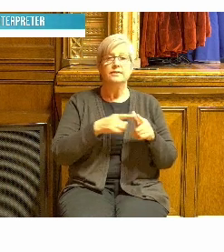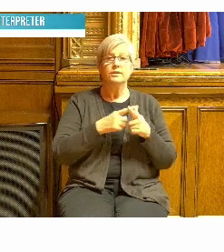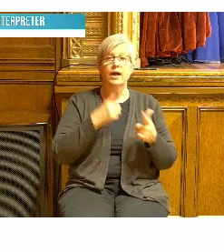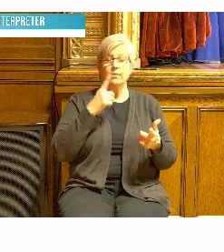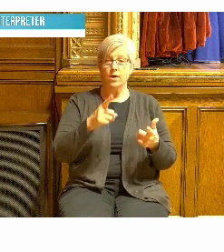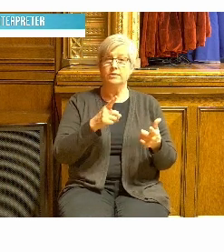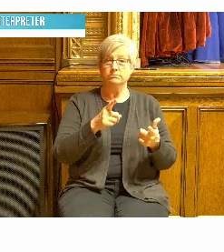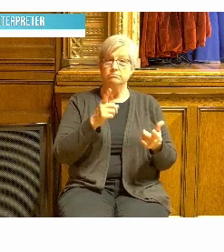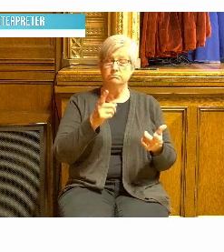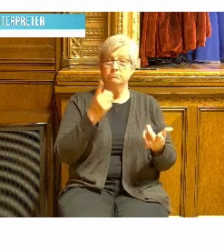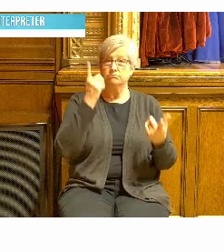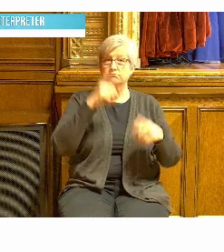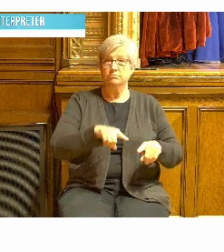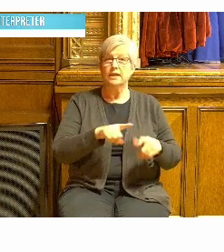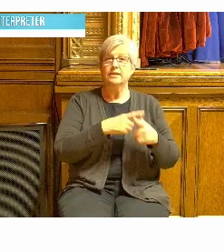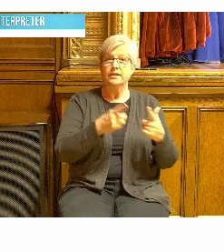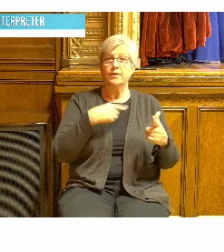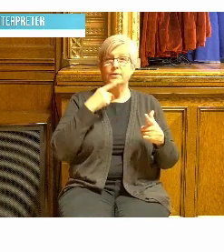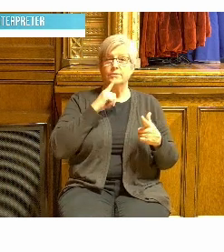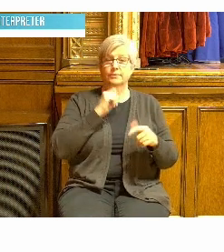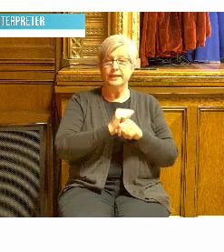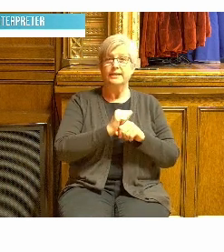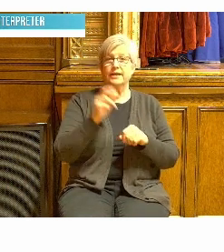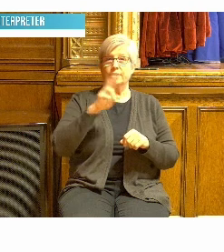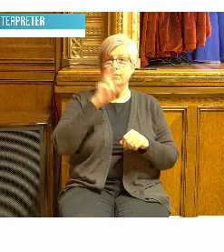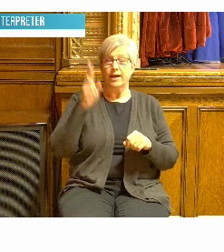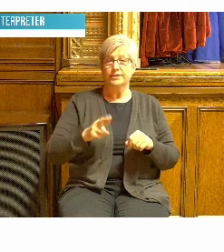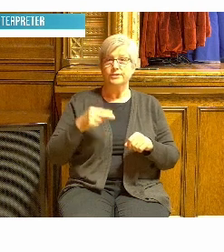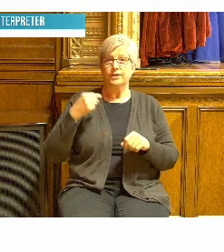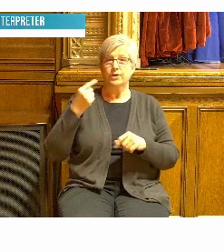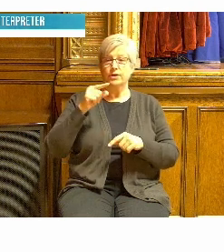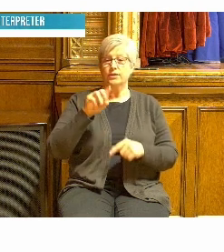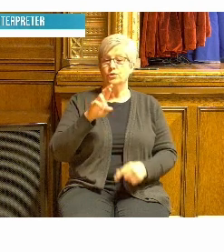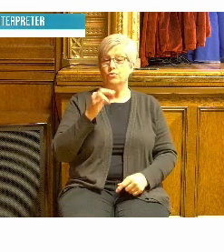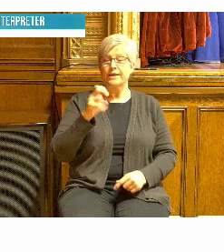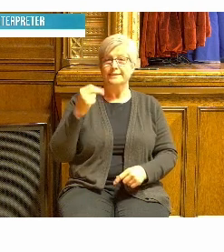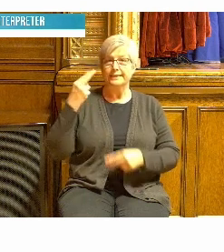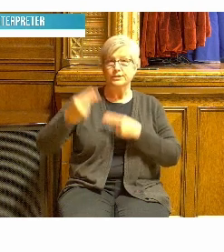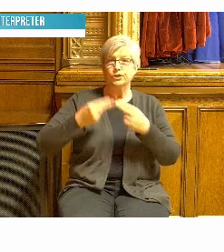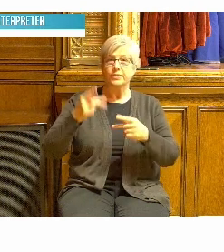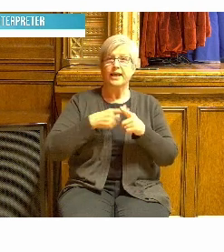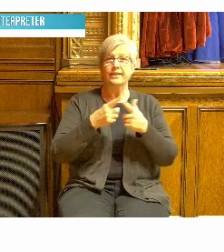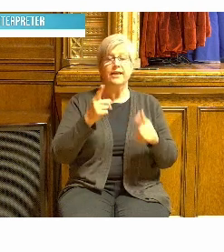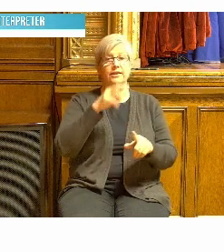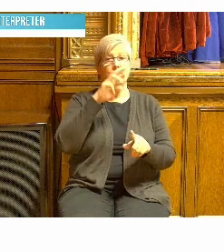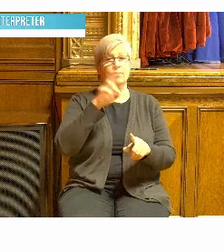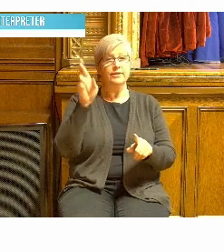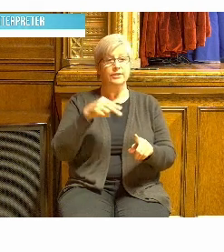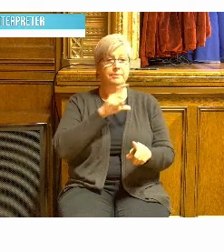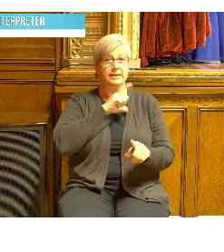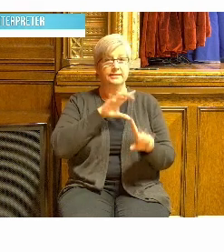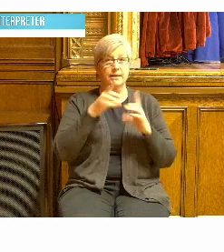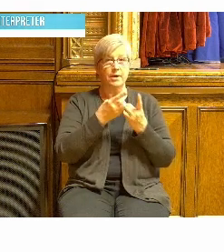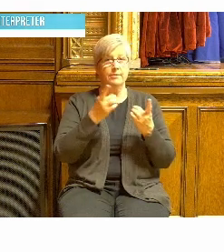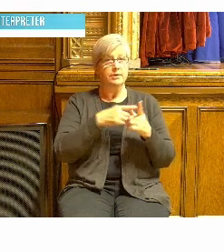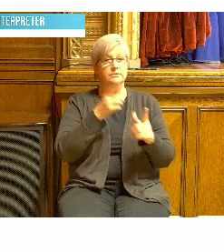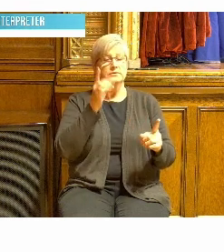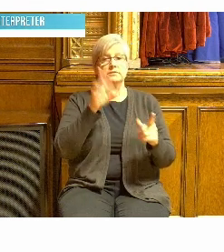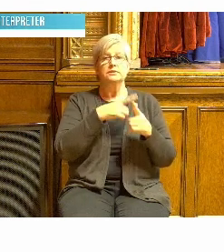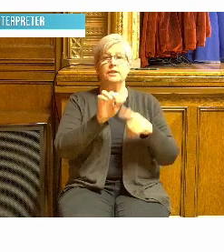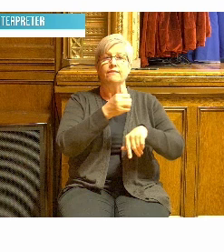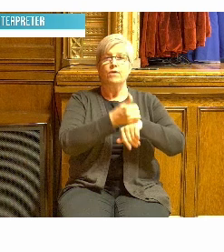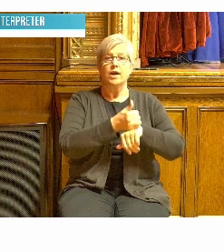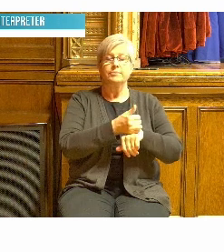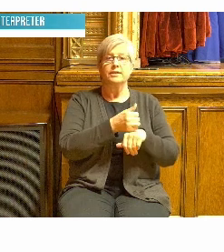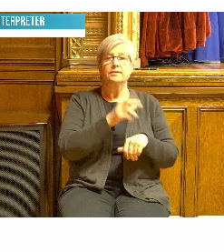and continued harmful practices of the Rochester Police Department. And most of us may know, the Rochester Police Department was originally formed